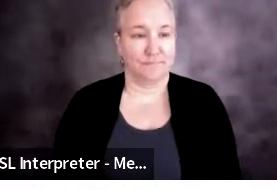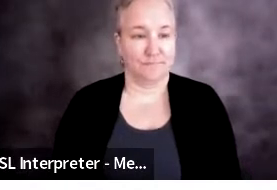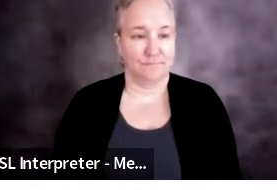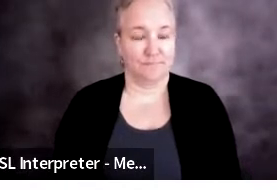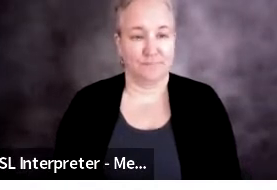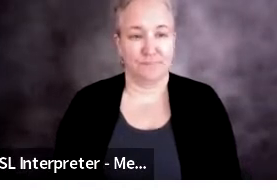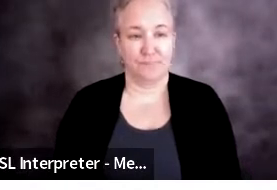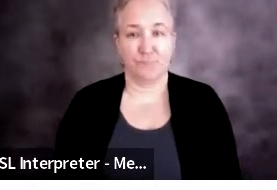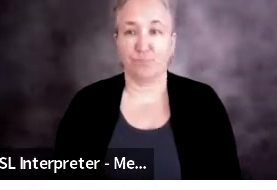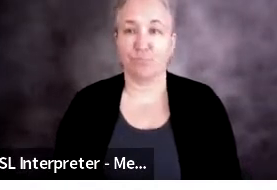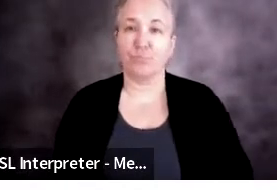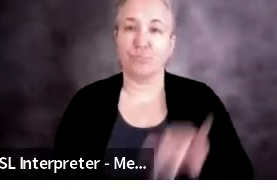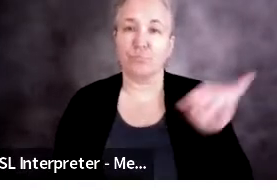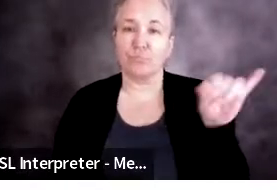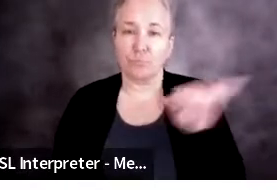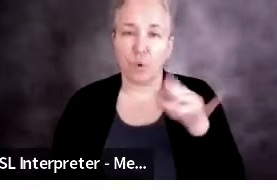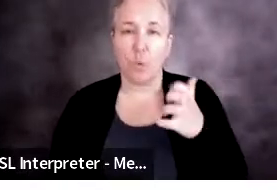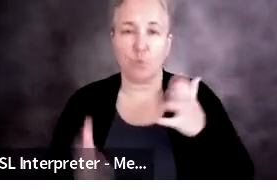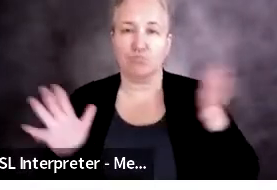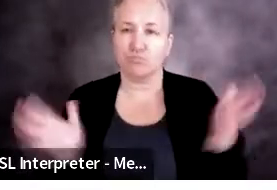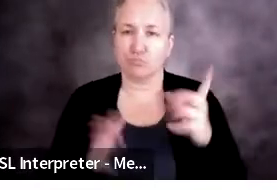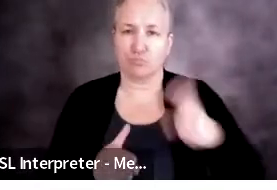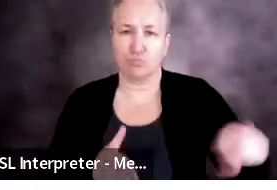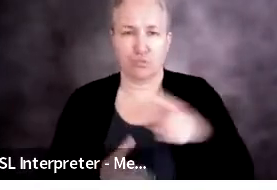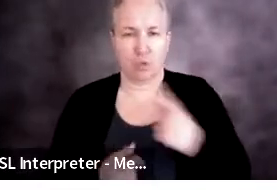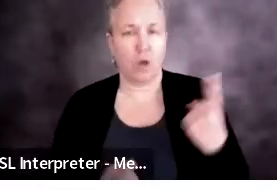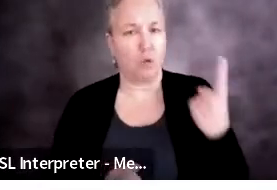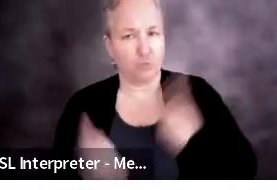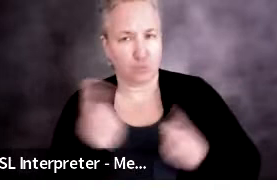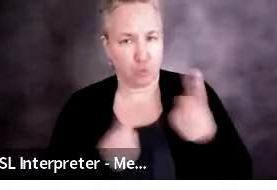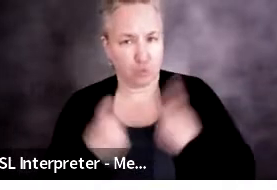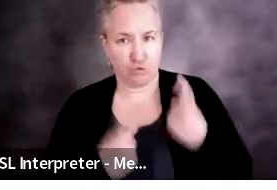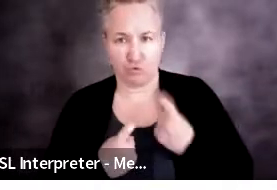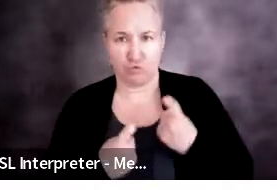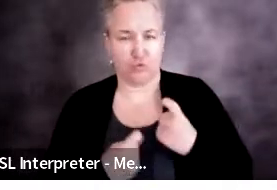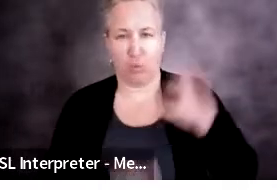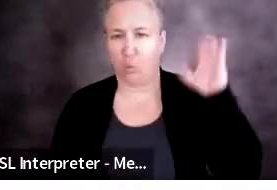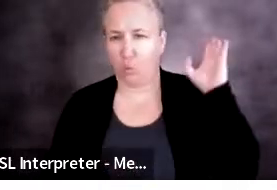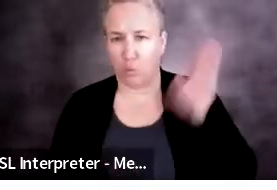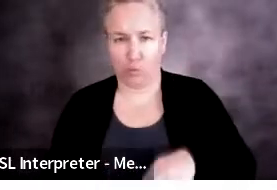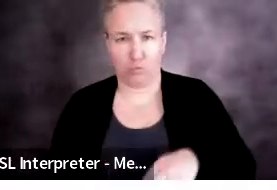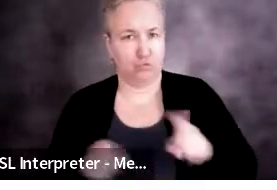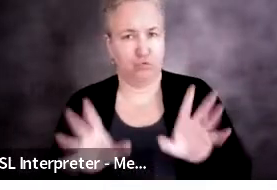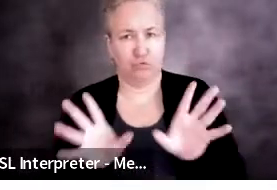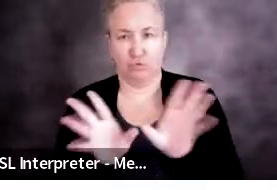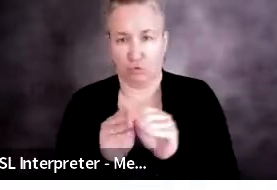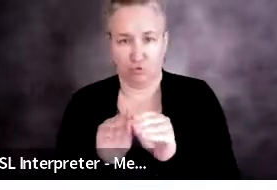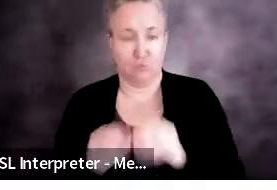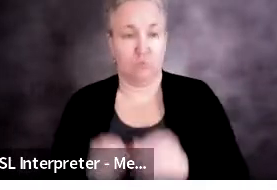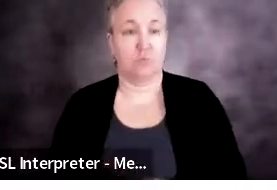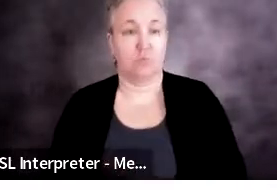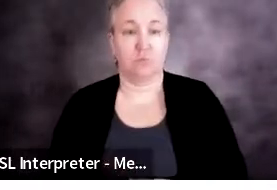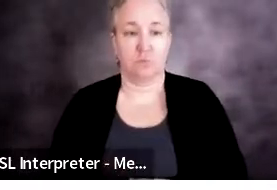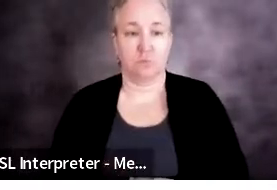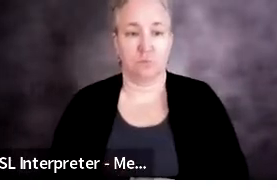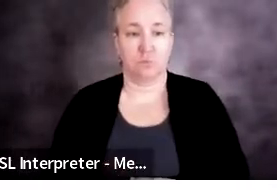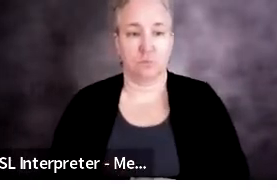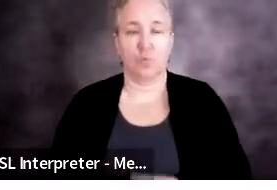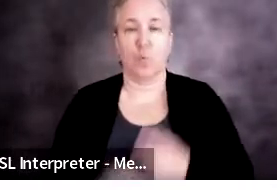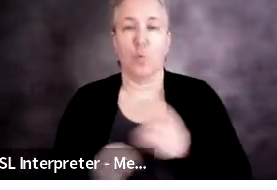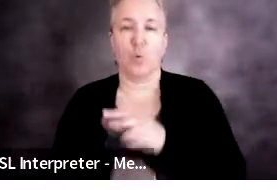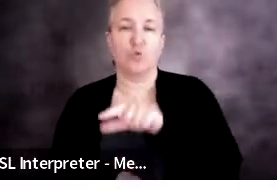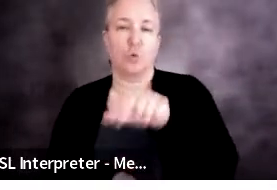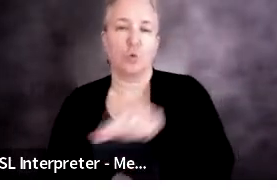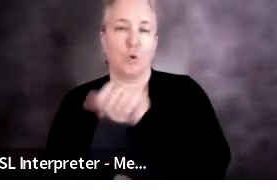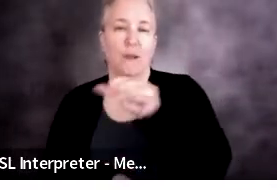And I want to encourage you to ask questions throughout this session. You can type them into the